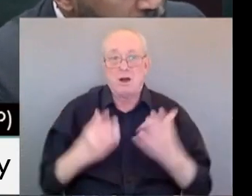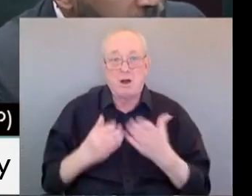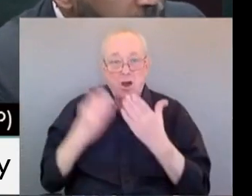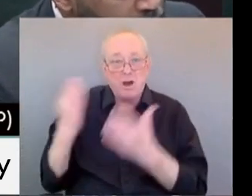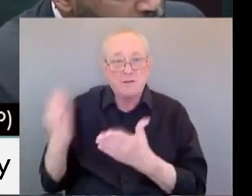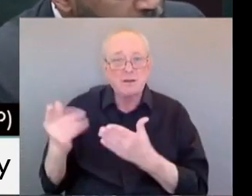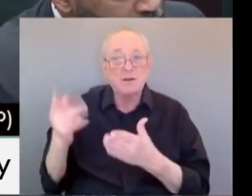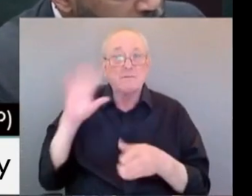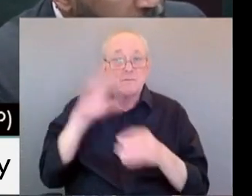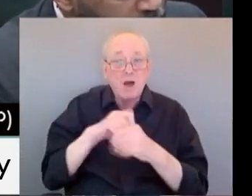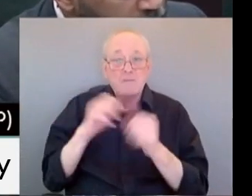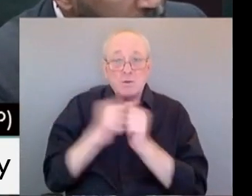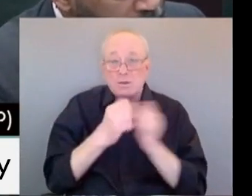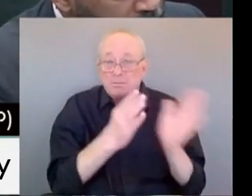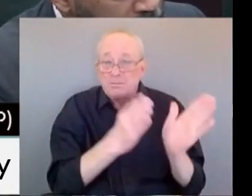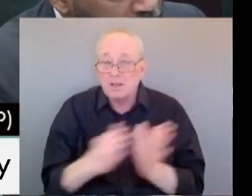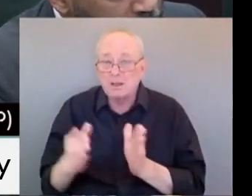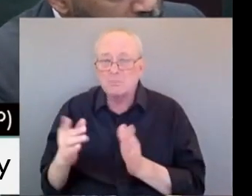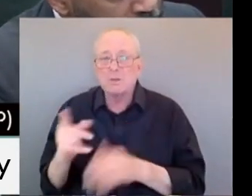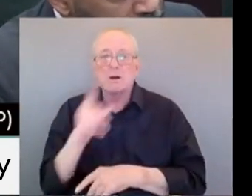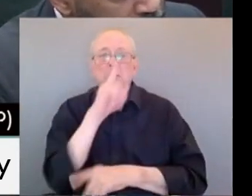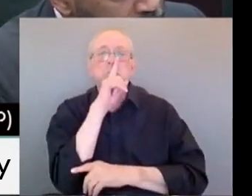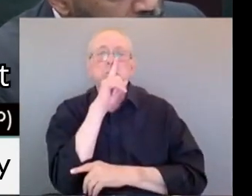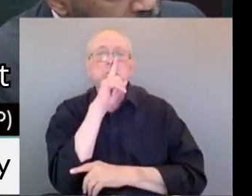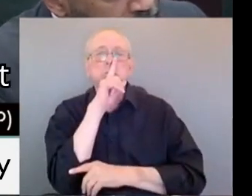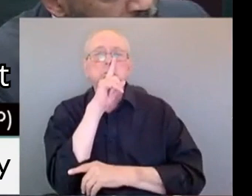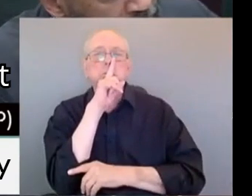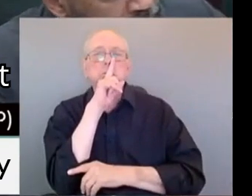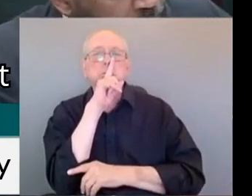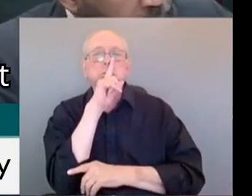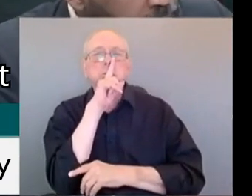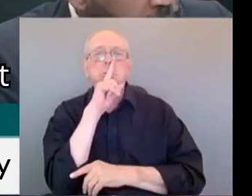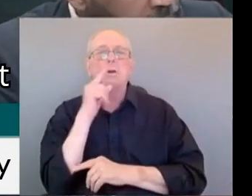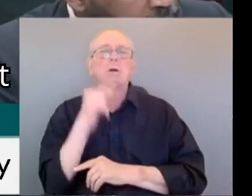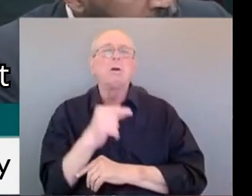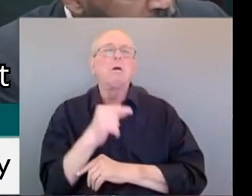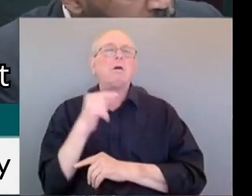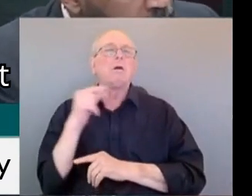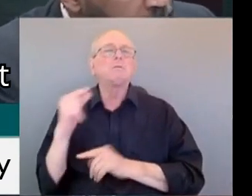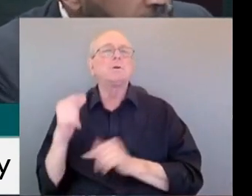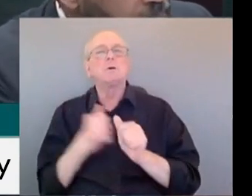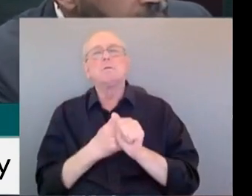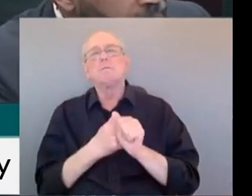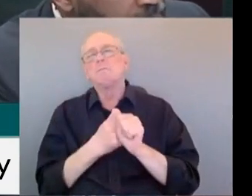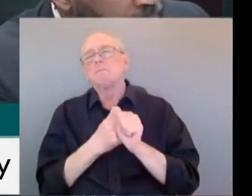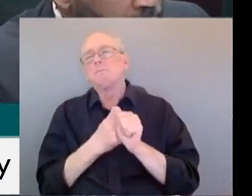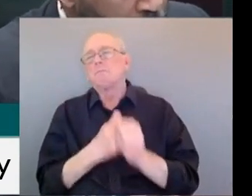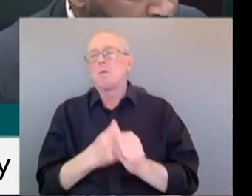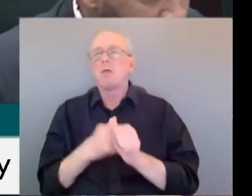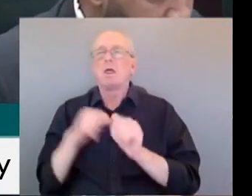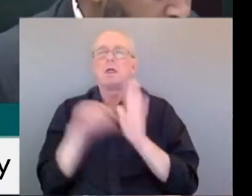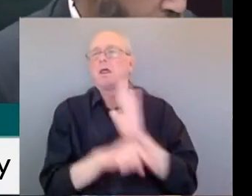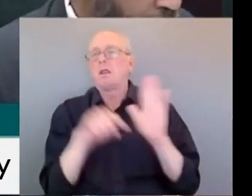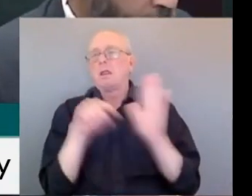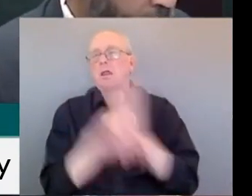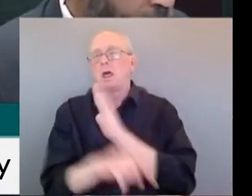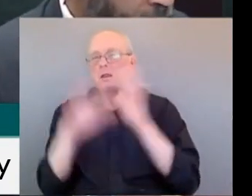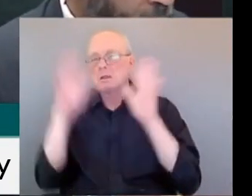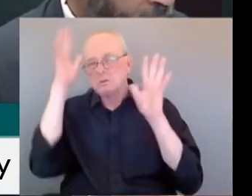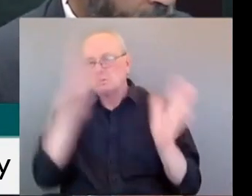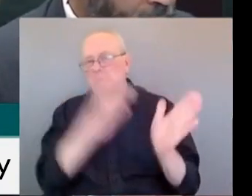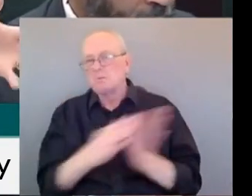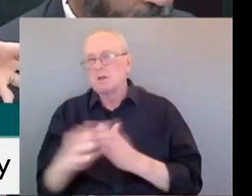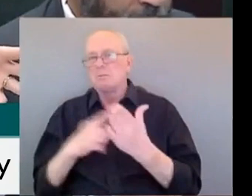government continues a predator control program to cull wolves in the name of protecting caribou, and given that program was meant to be temporary until